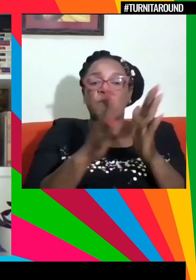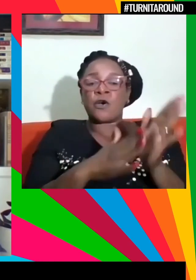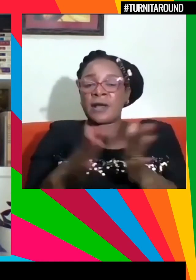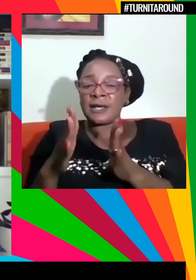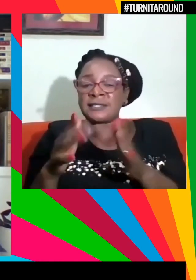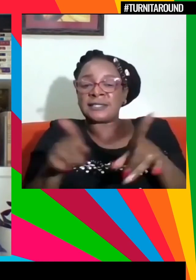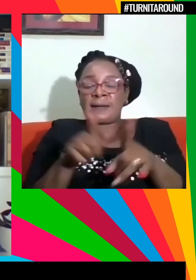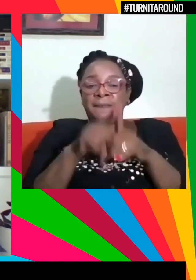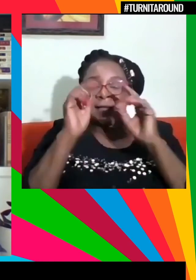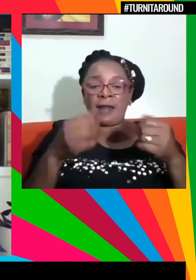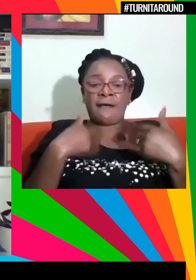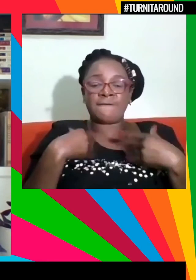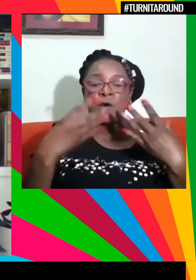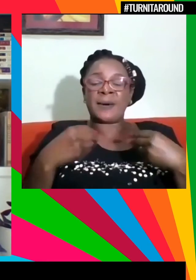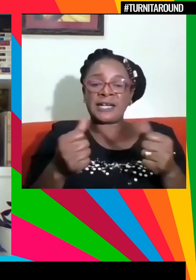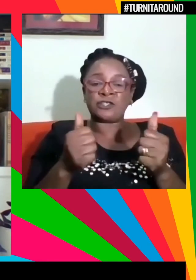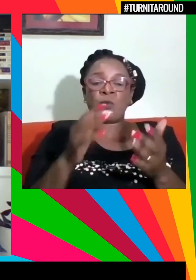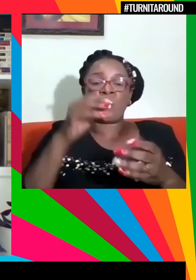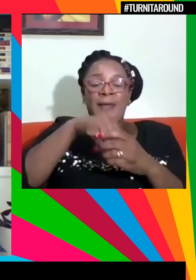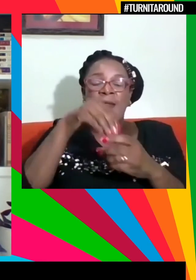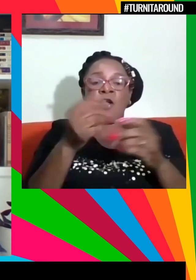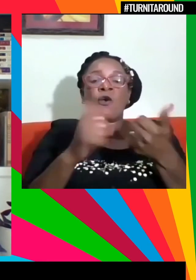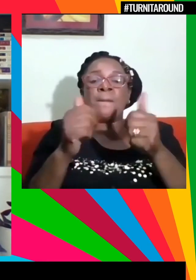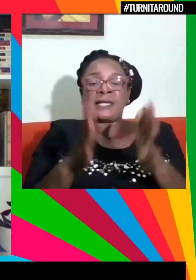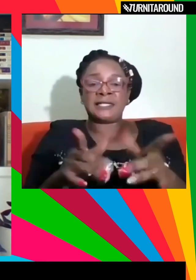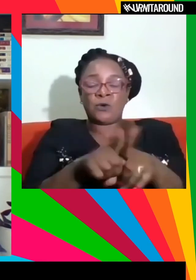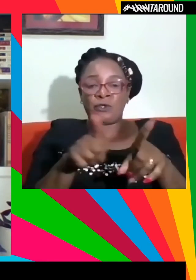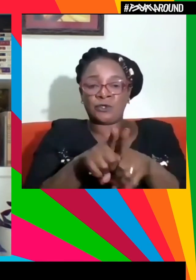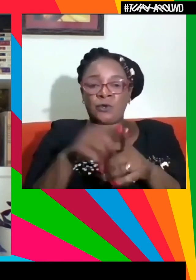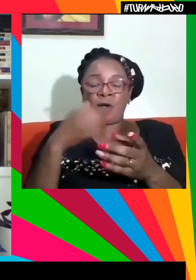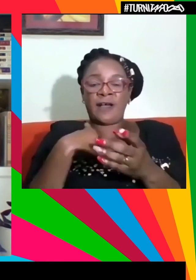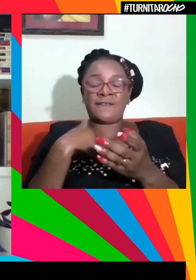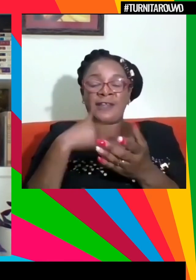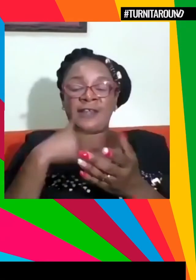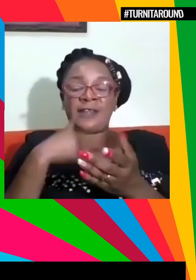going to take collaboration within competitors and then also across industries as well.